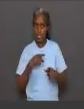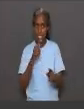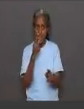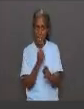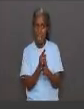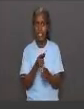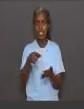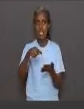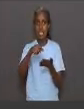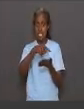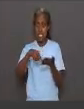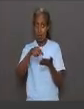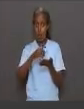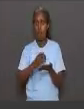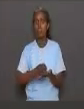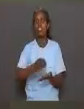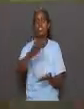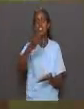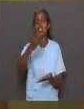a right circular cylinder.